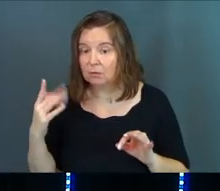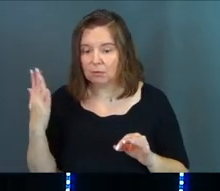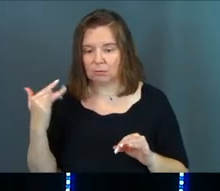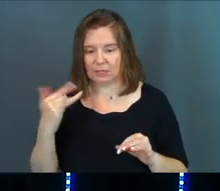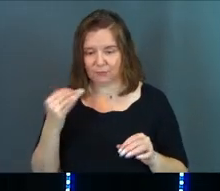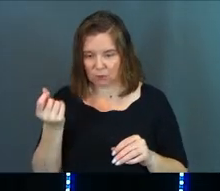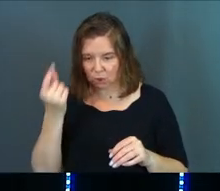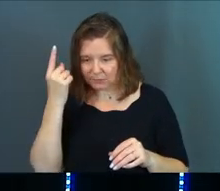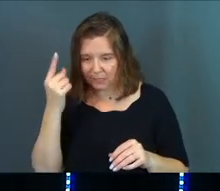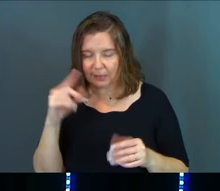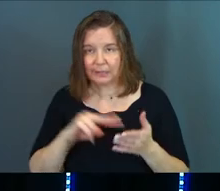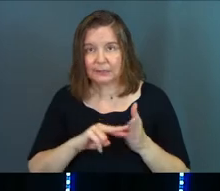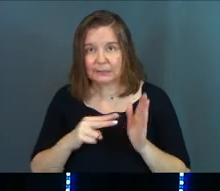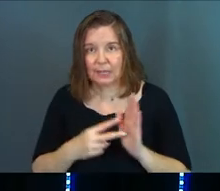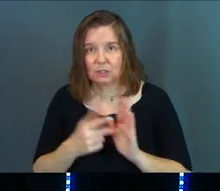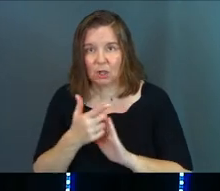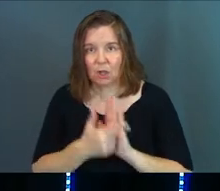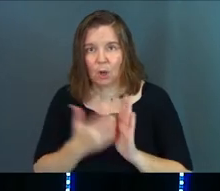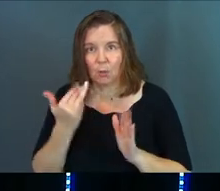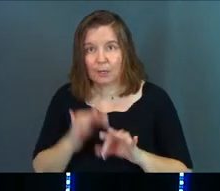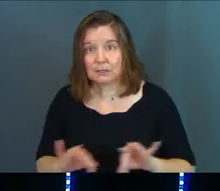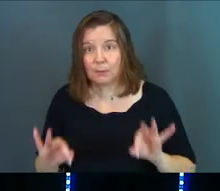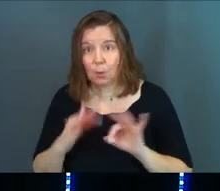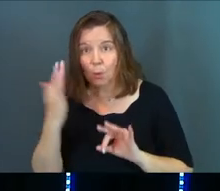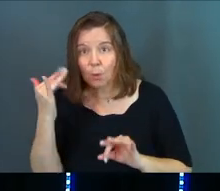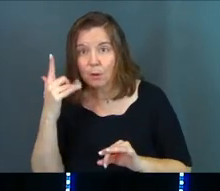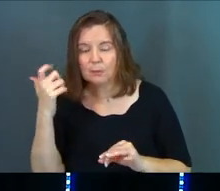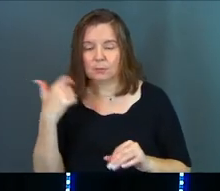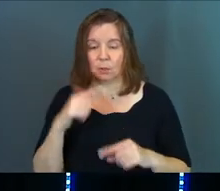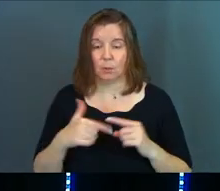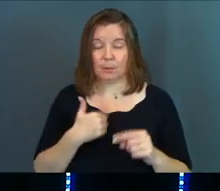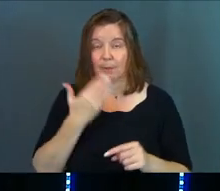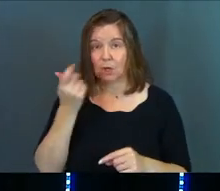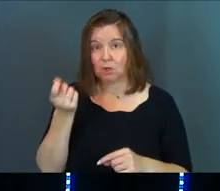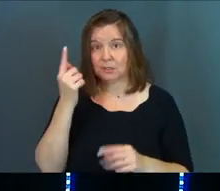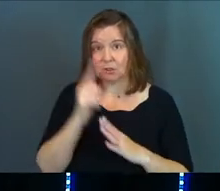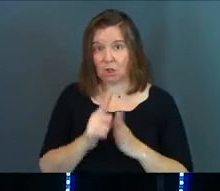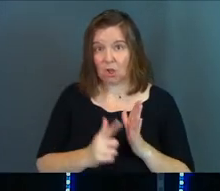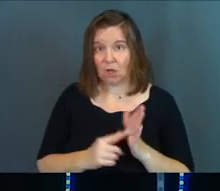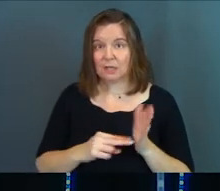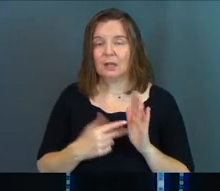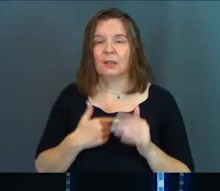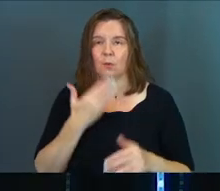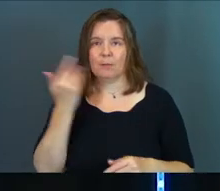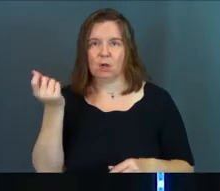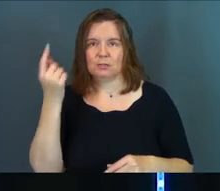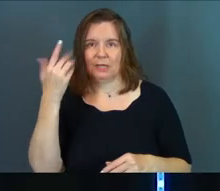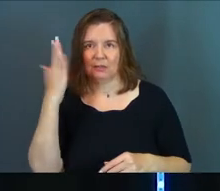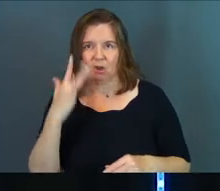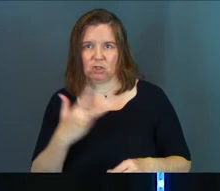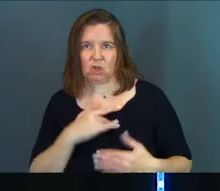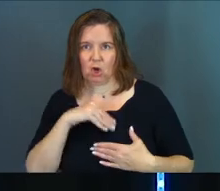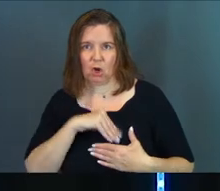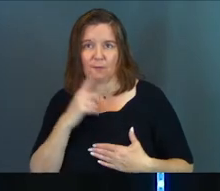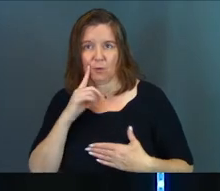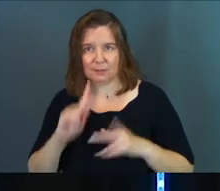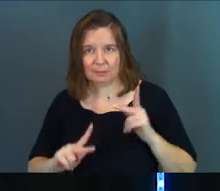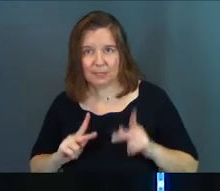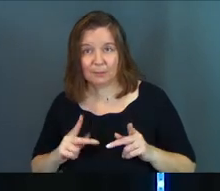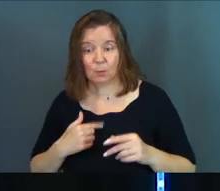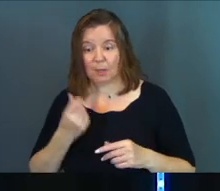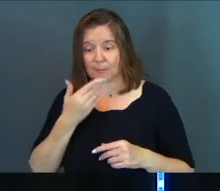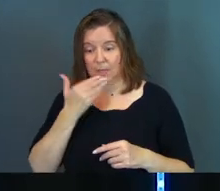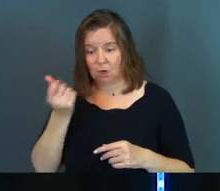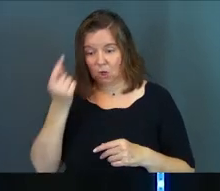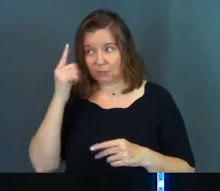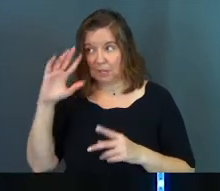does it matter if we understand the intention of the law? Why is it important? Because when we better understand the law and its intention, then we can better understand God's heart for his people. And when we